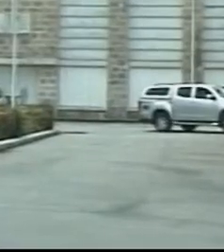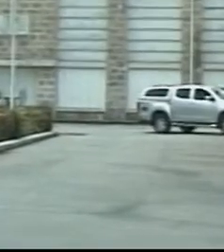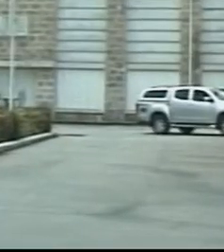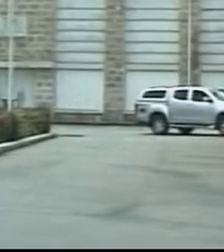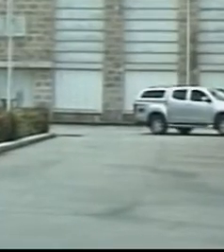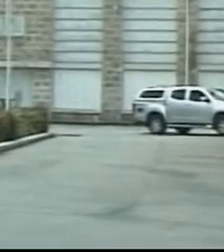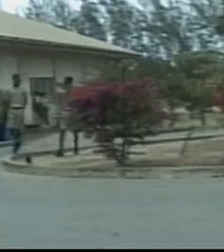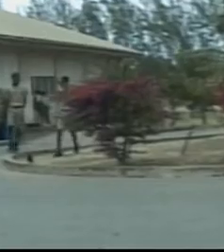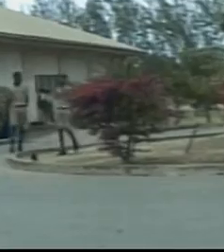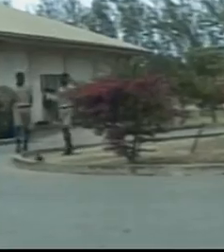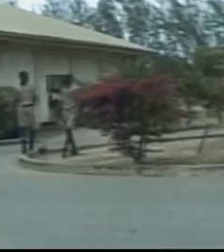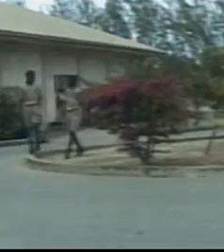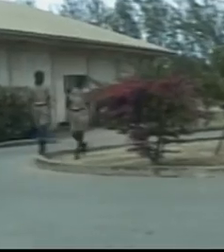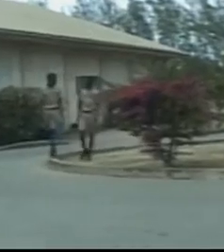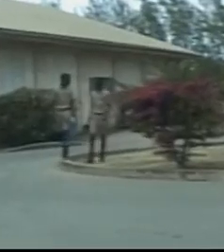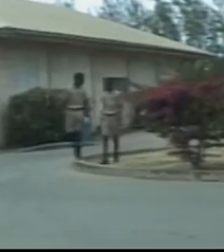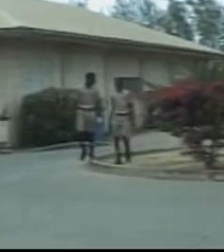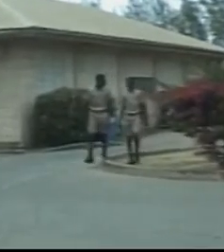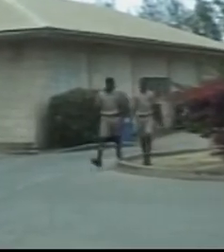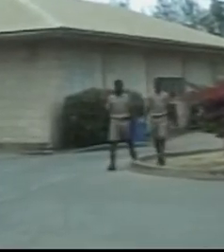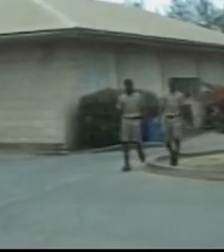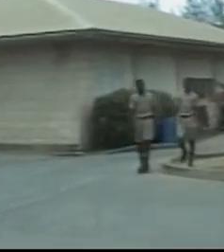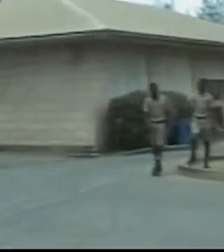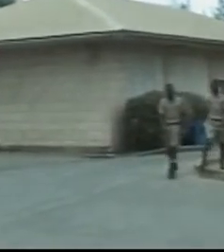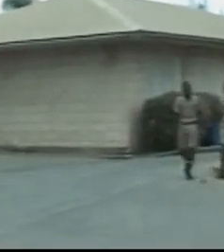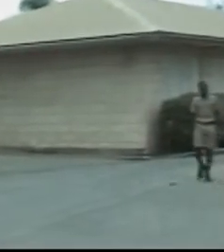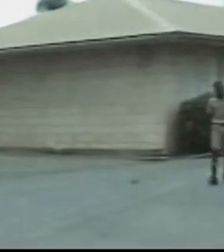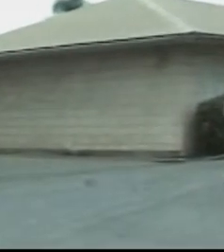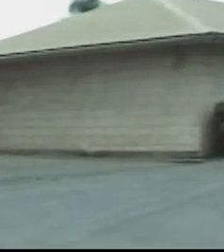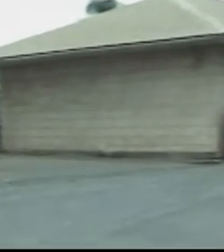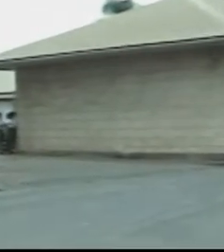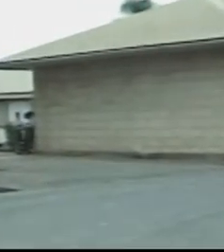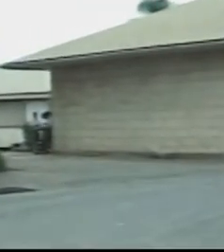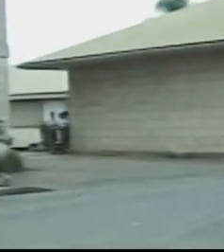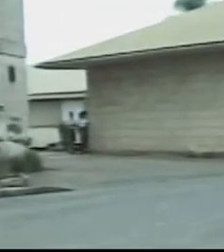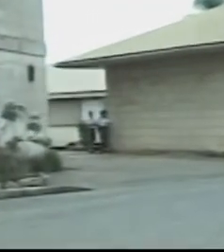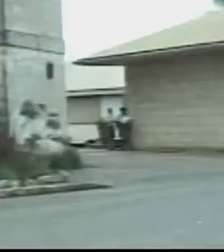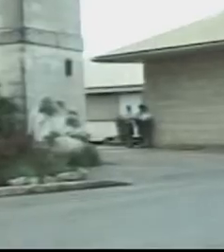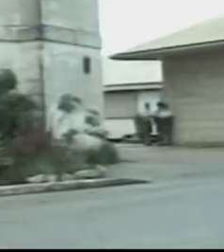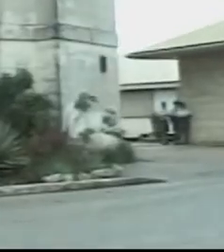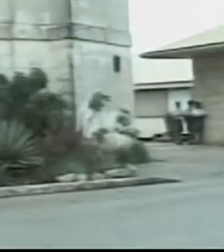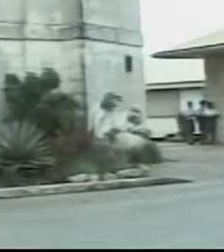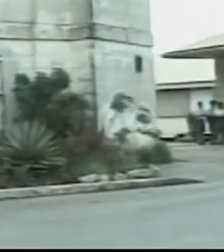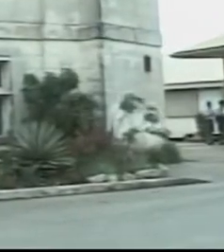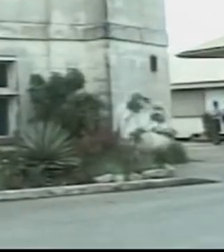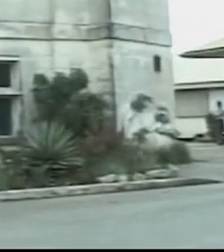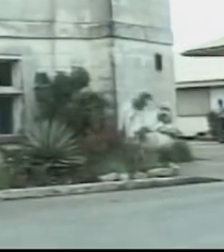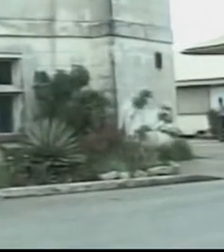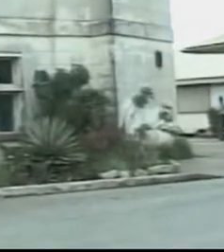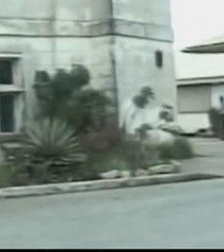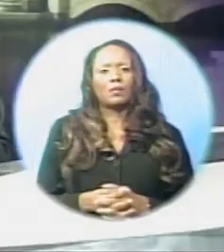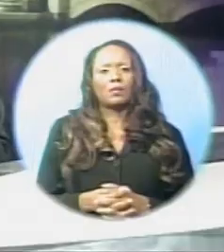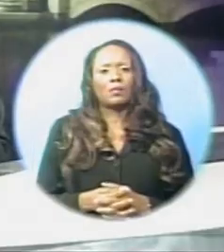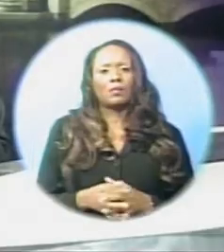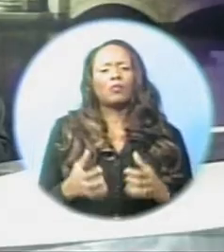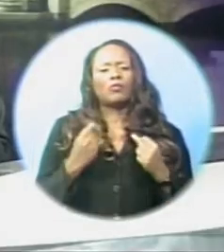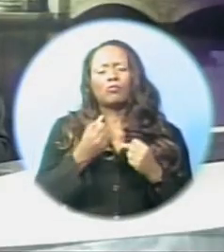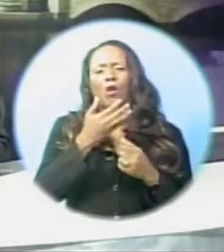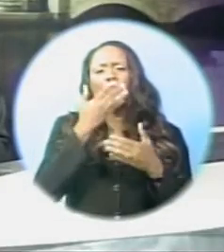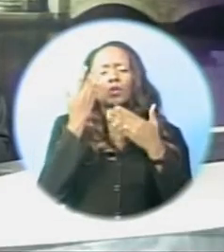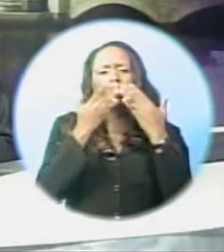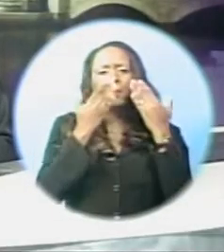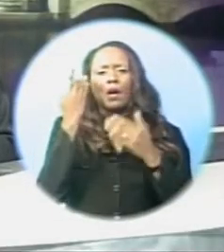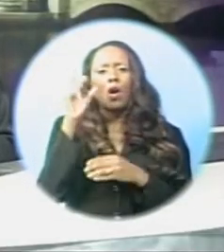and at the Samuel Jackman Prescott Polytechnic, and before the all-clear was given for them to resume at Waterford.